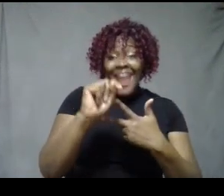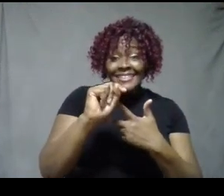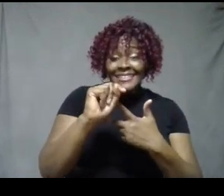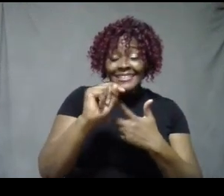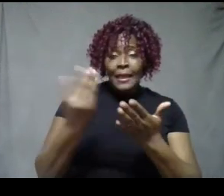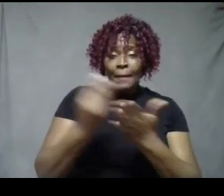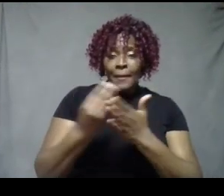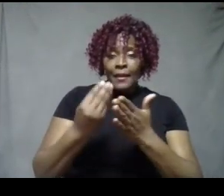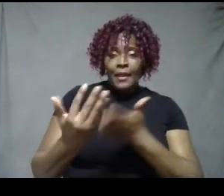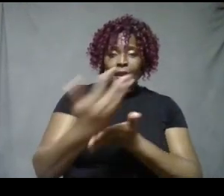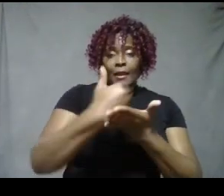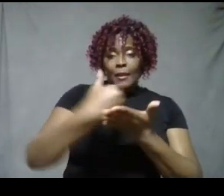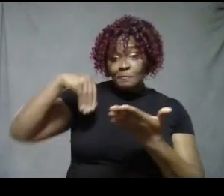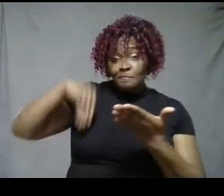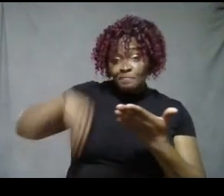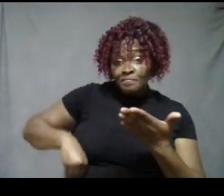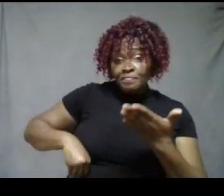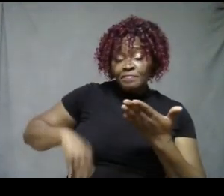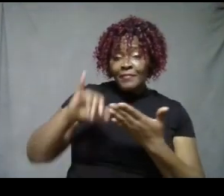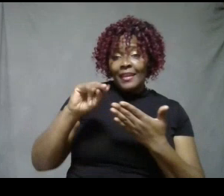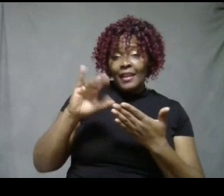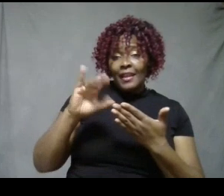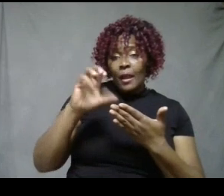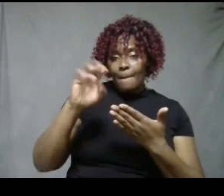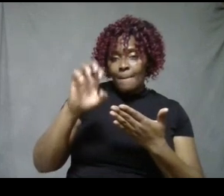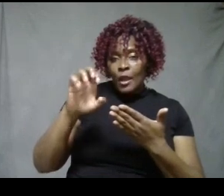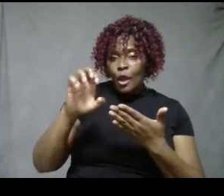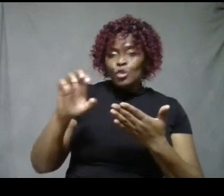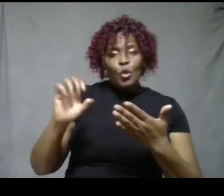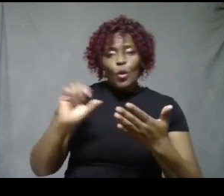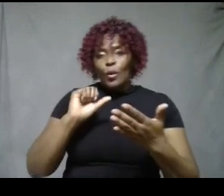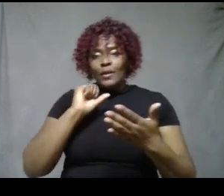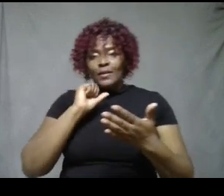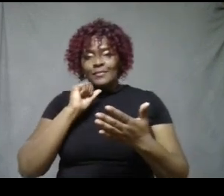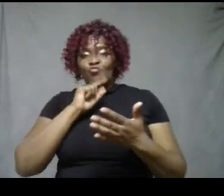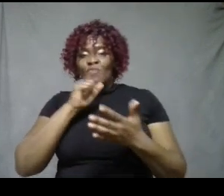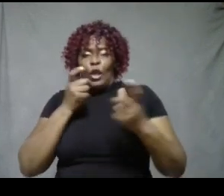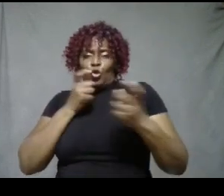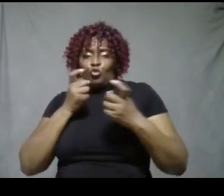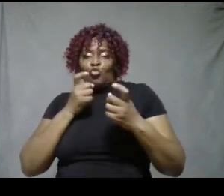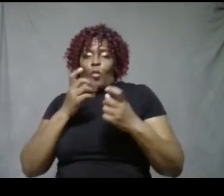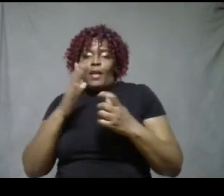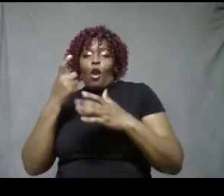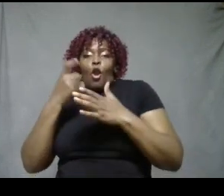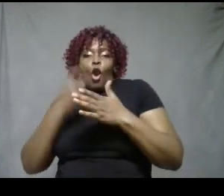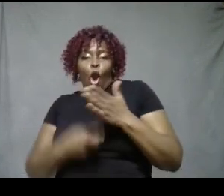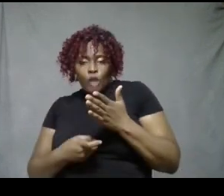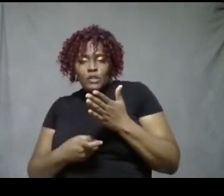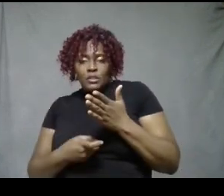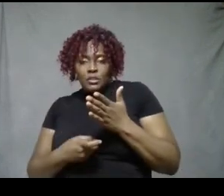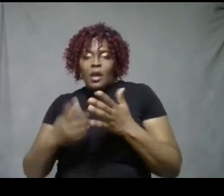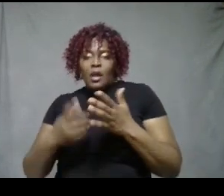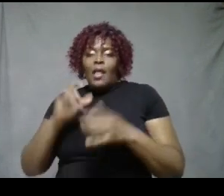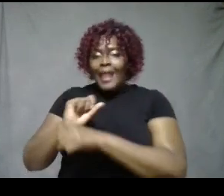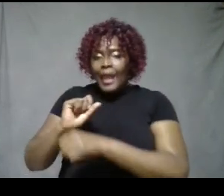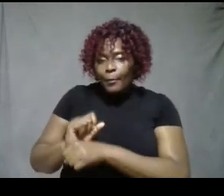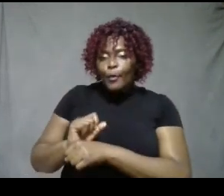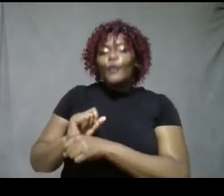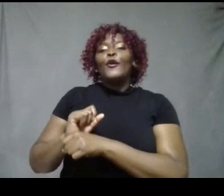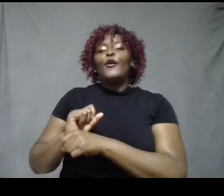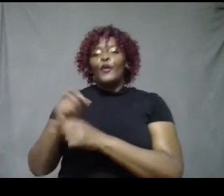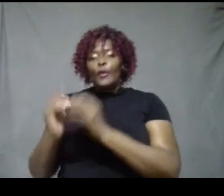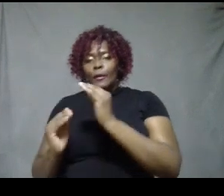revenue is not where my target is, I'm going to control my costs. I'm going to control my COGS, control my labor, and everything else